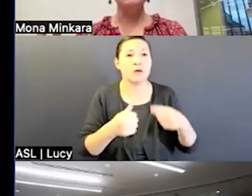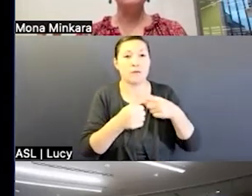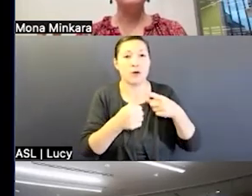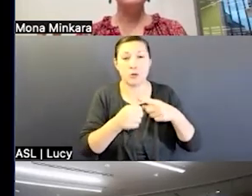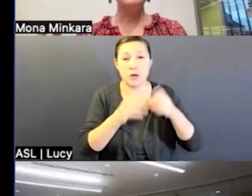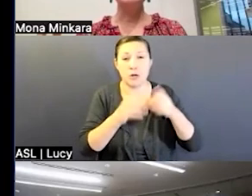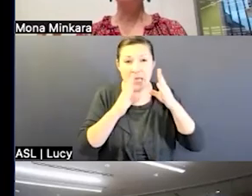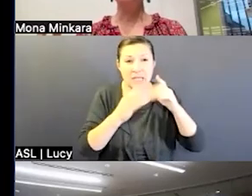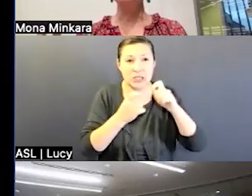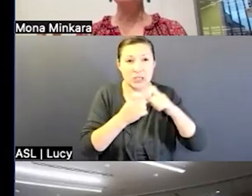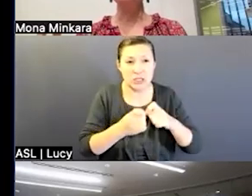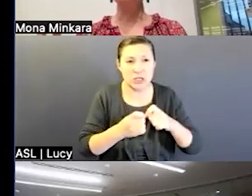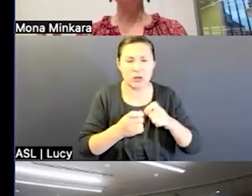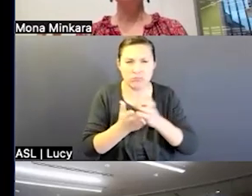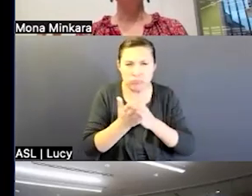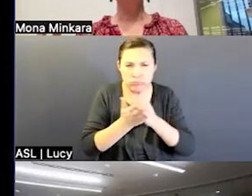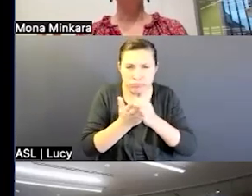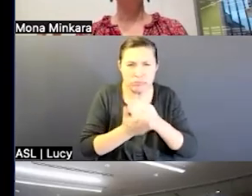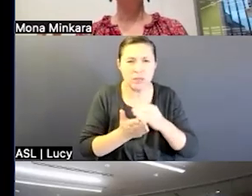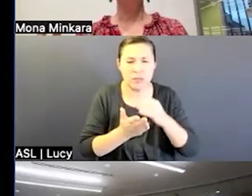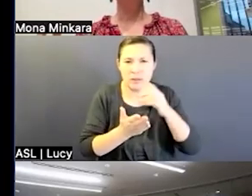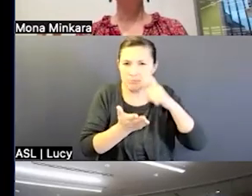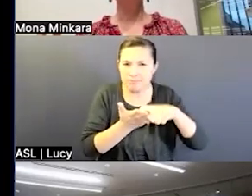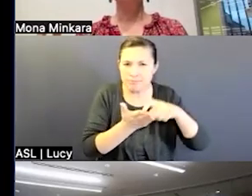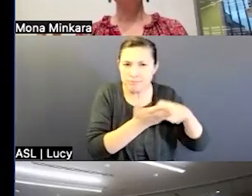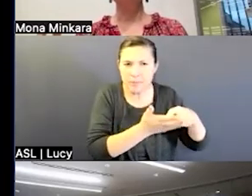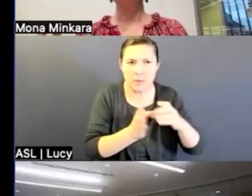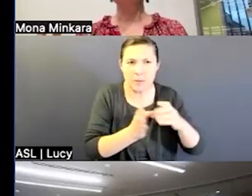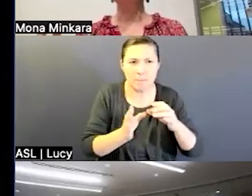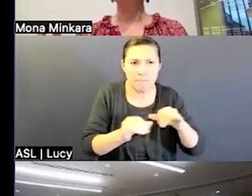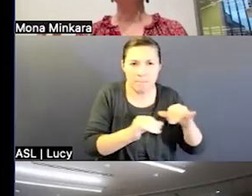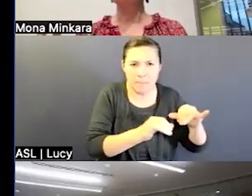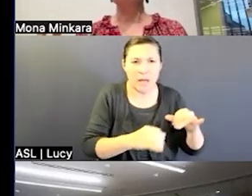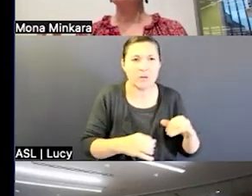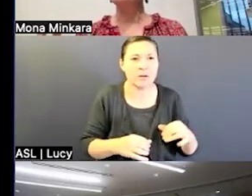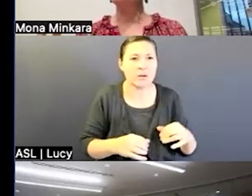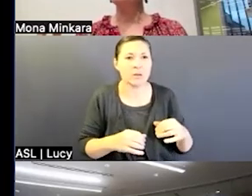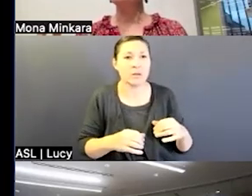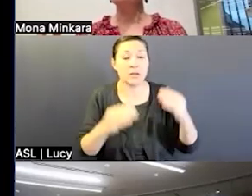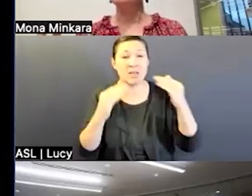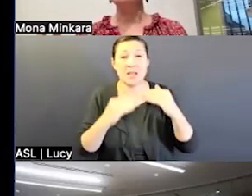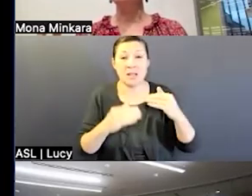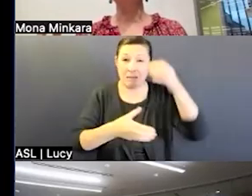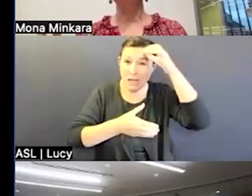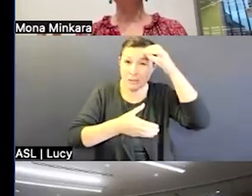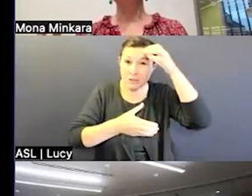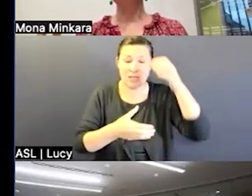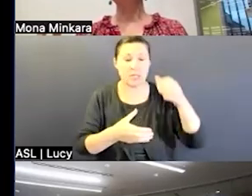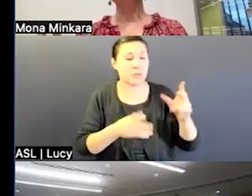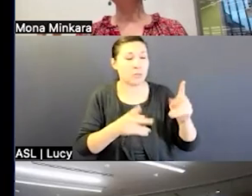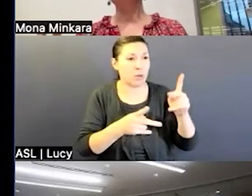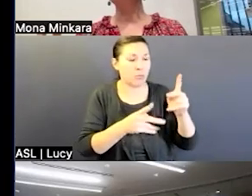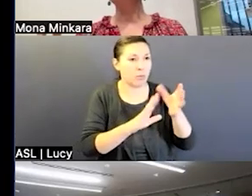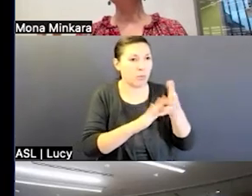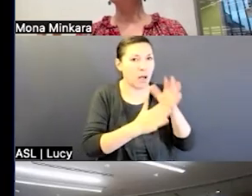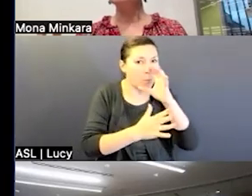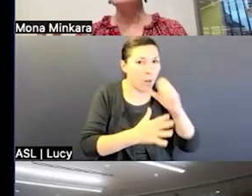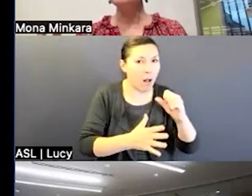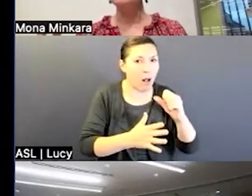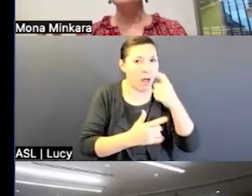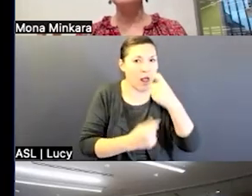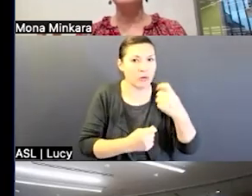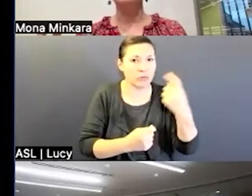spotting patterns, expertise. People talk about having a special interest, and some people will call